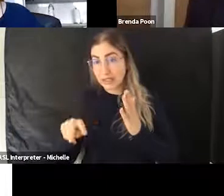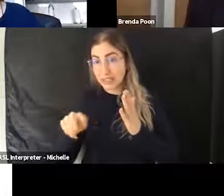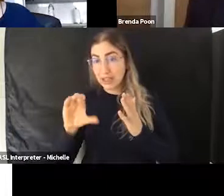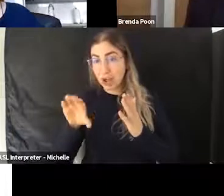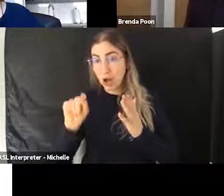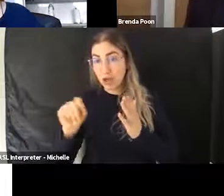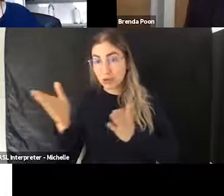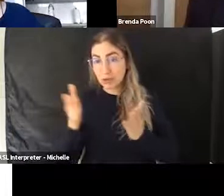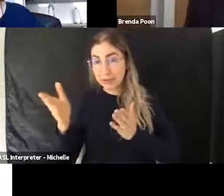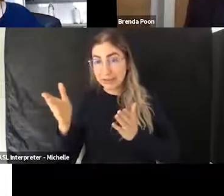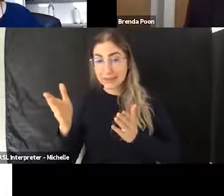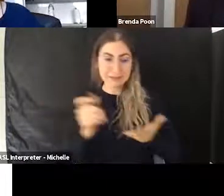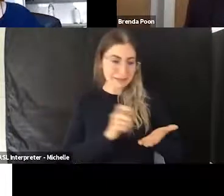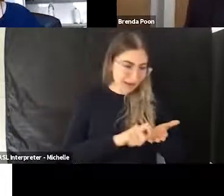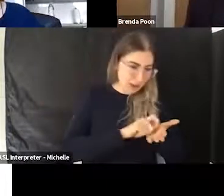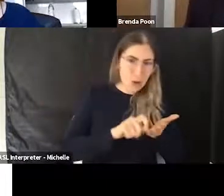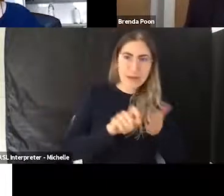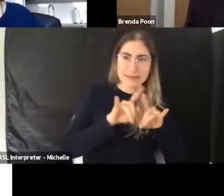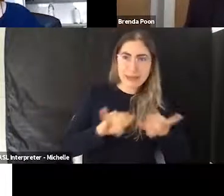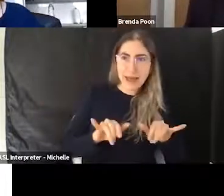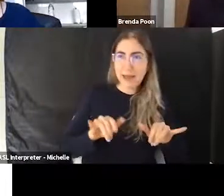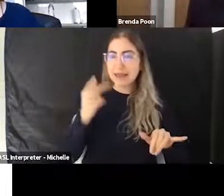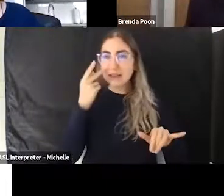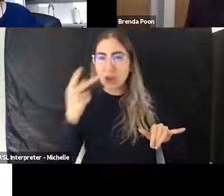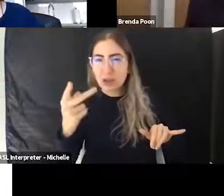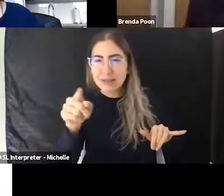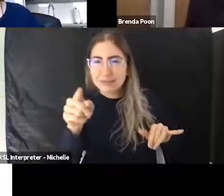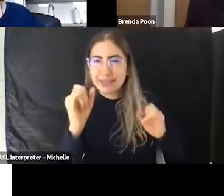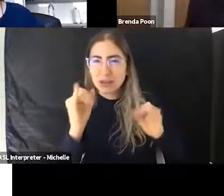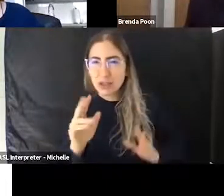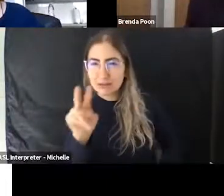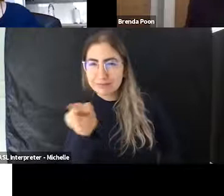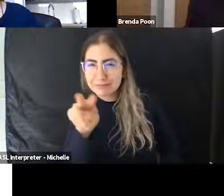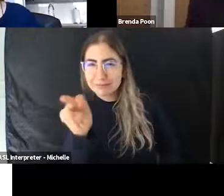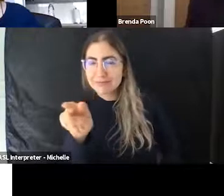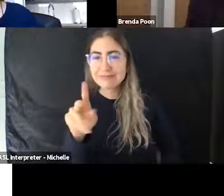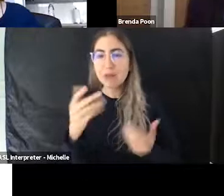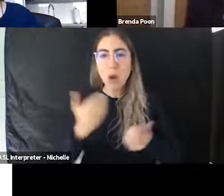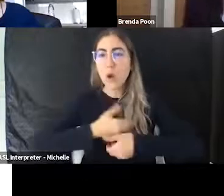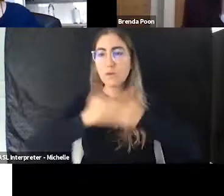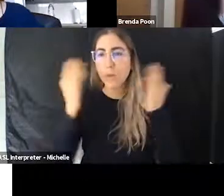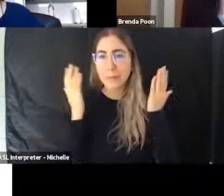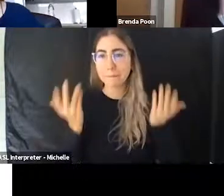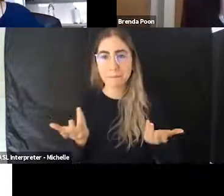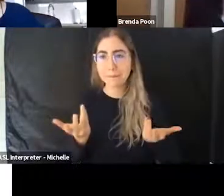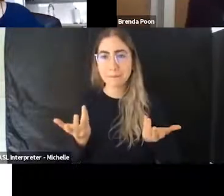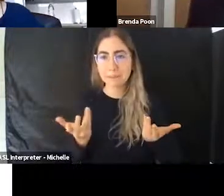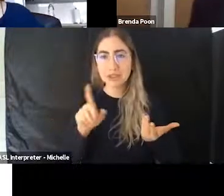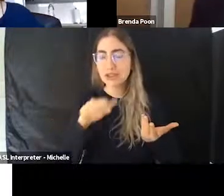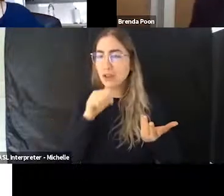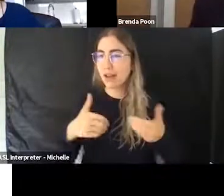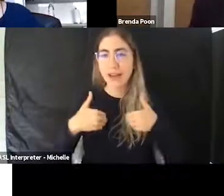take notes, and see the instructor's lips was overwhelming. There should be no chat box use in classes, according to